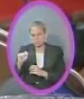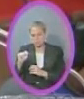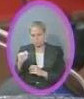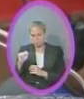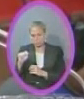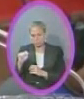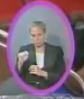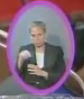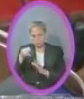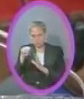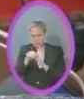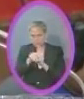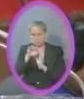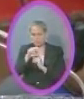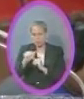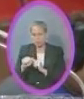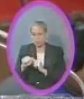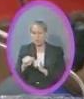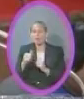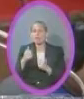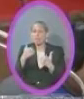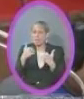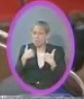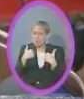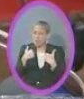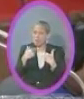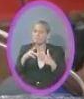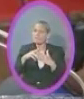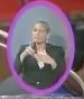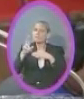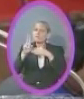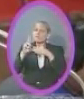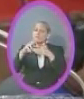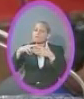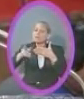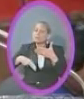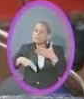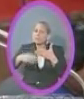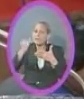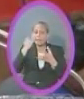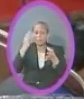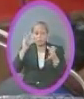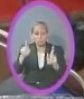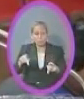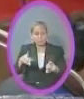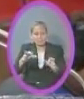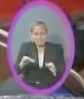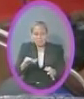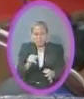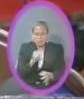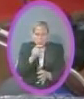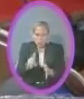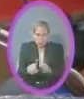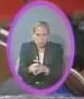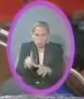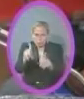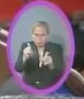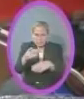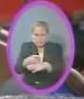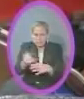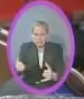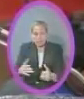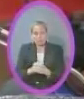are the tangible potential consequences if individuals simply decide not to be there on test day.